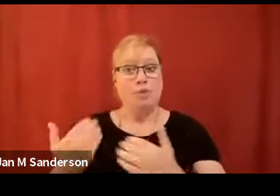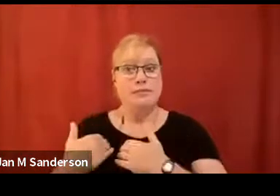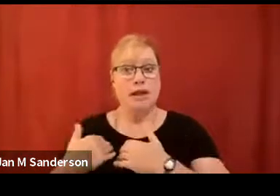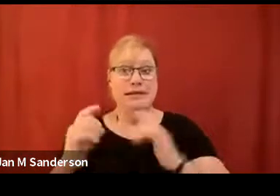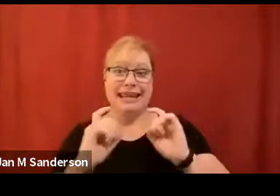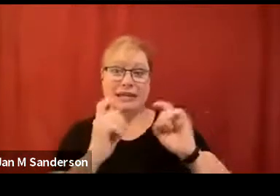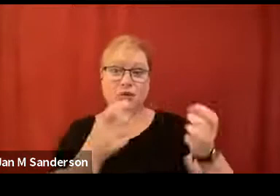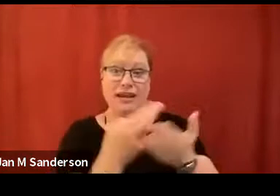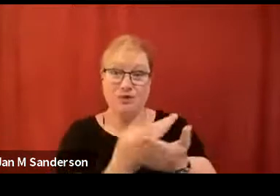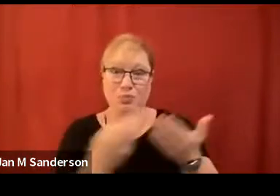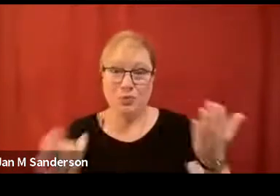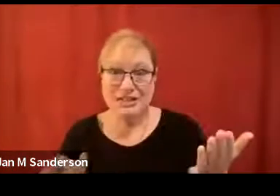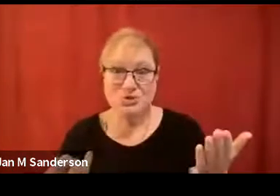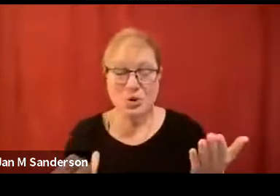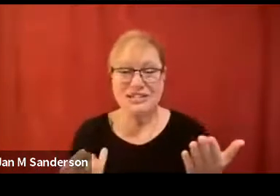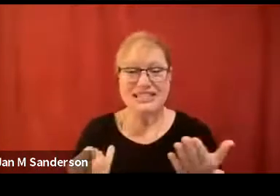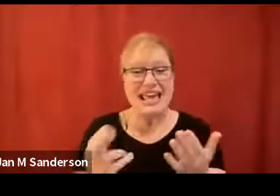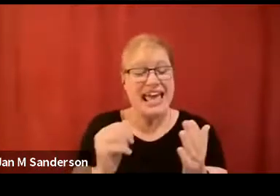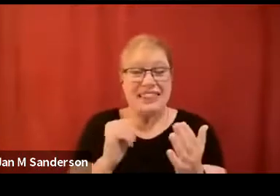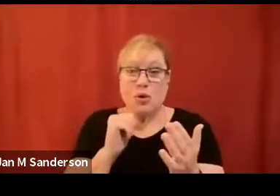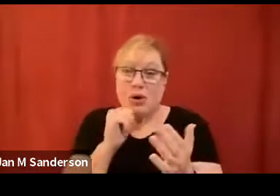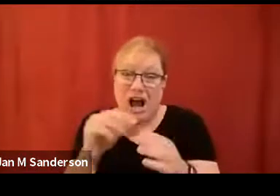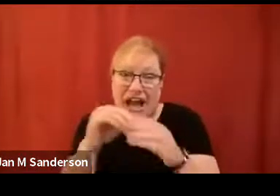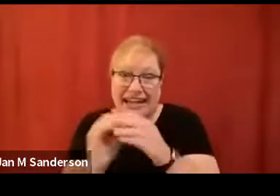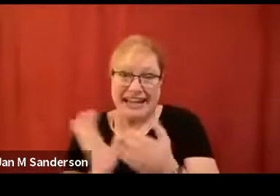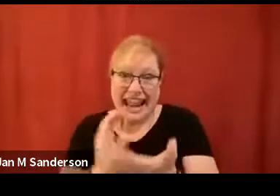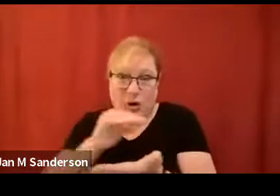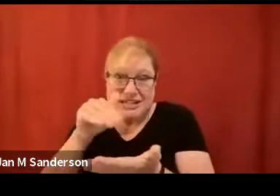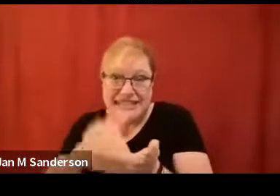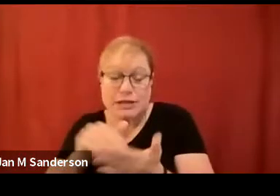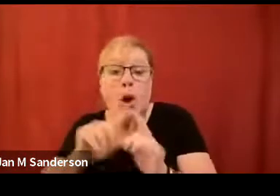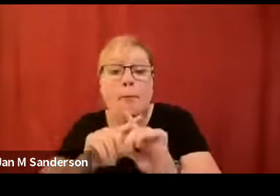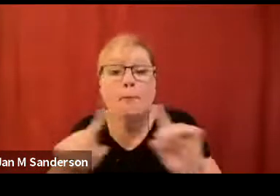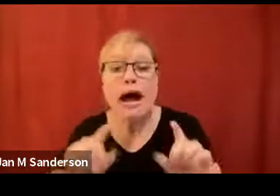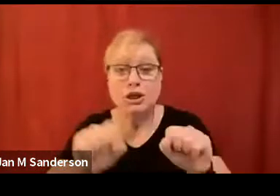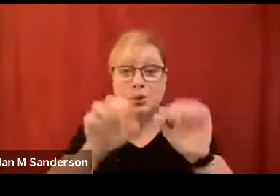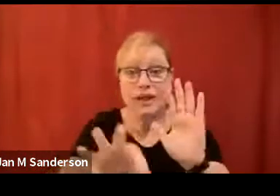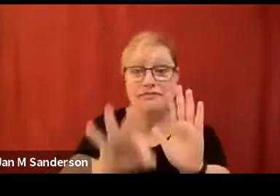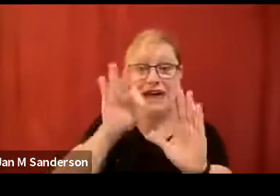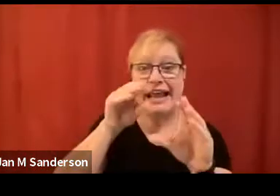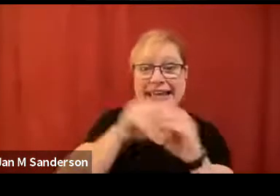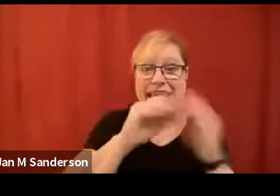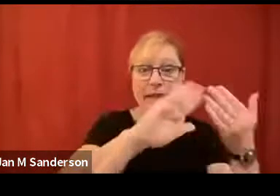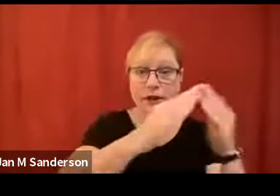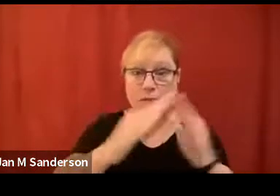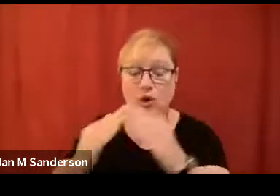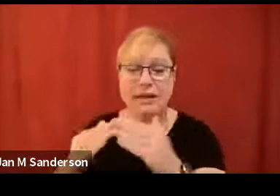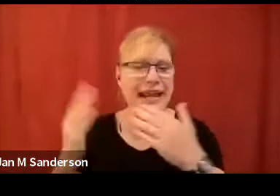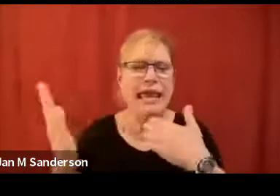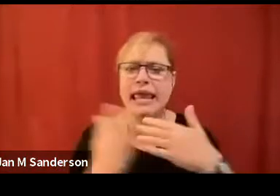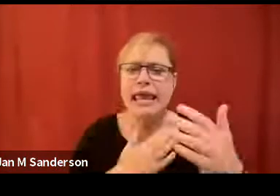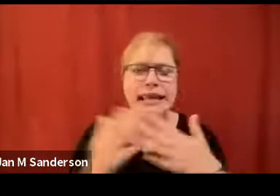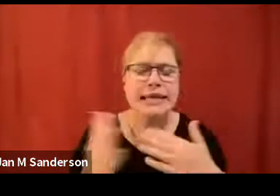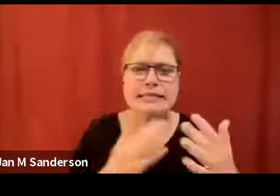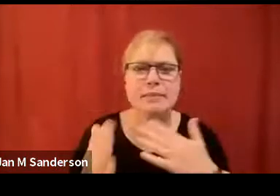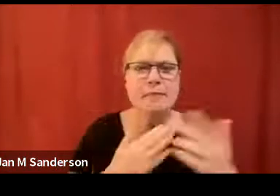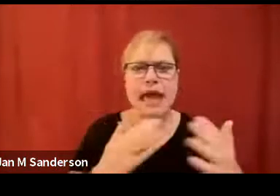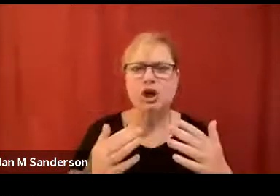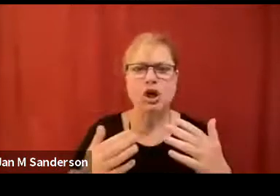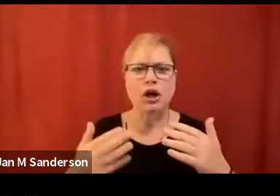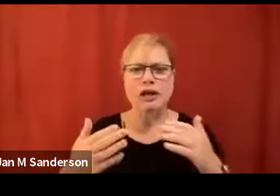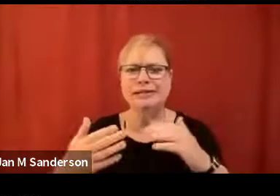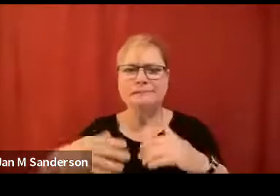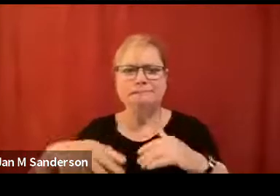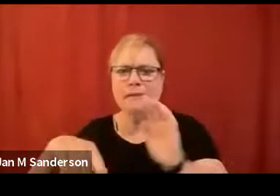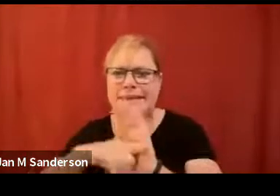our center, but they were in our community. In spite of everything that they were feeling or that they heard or that